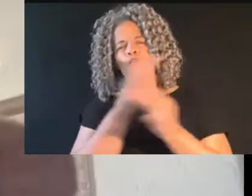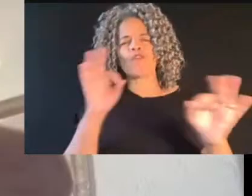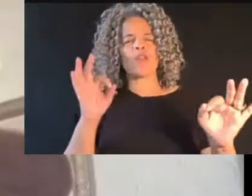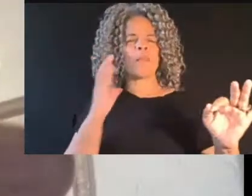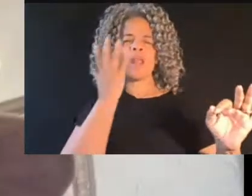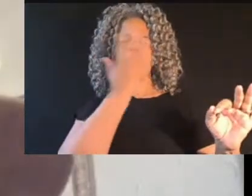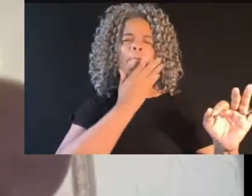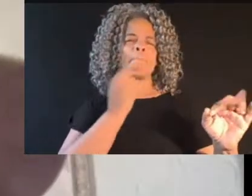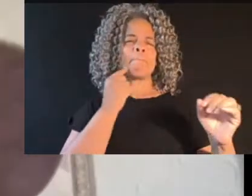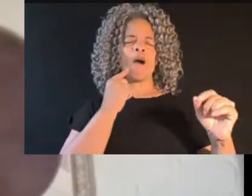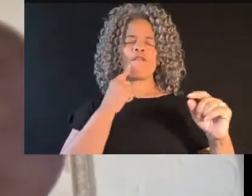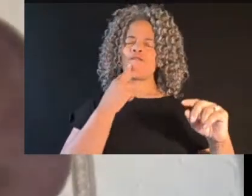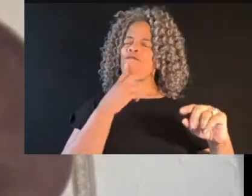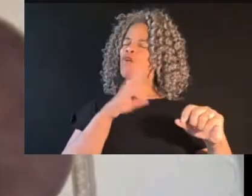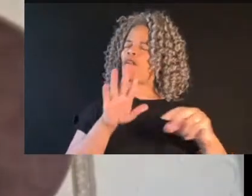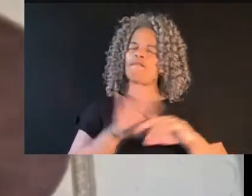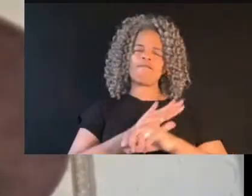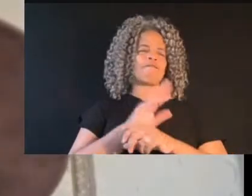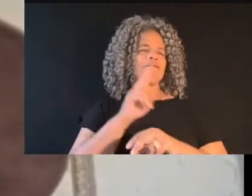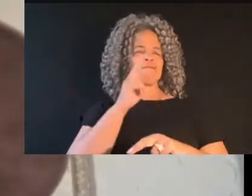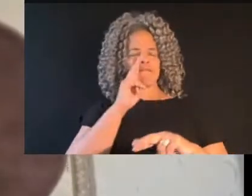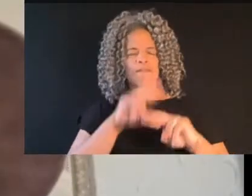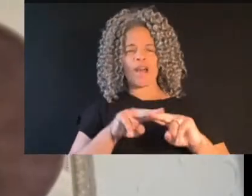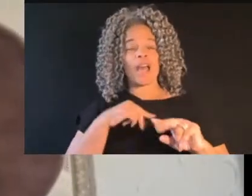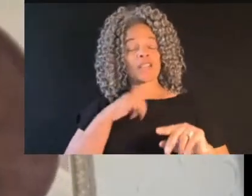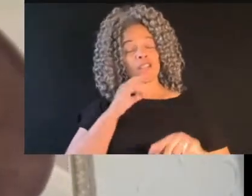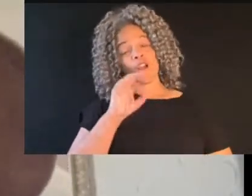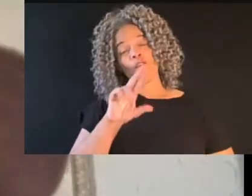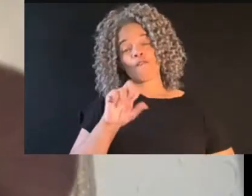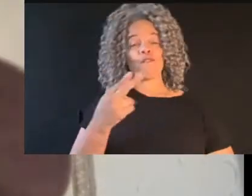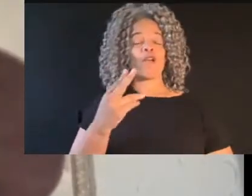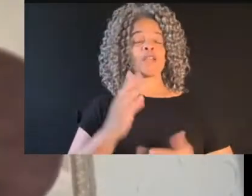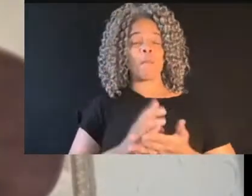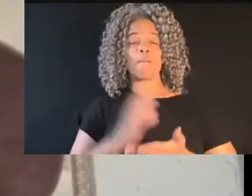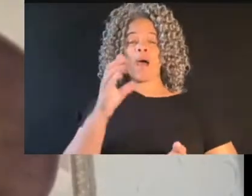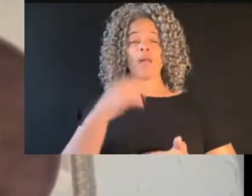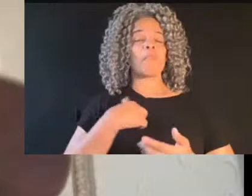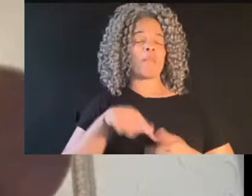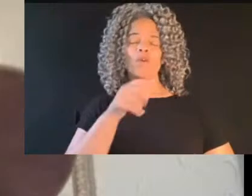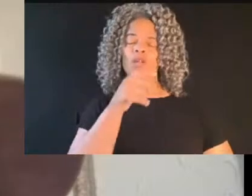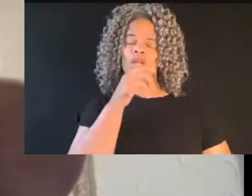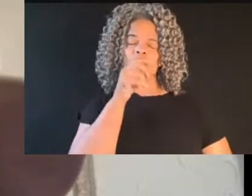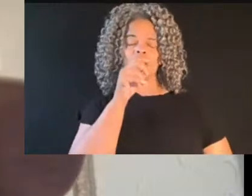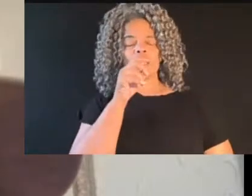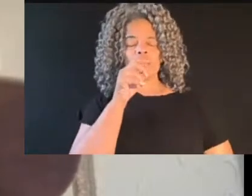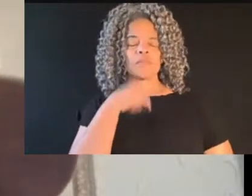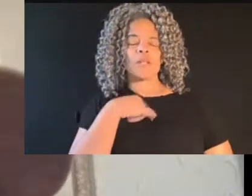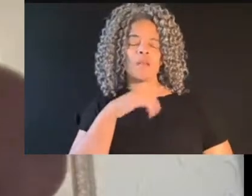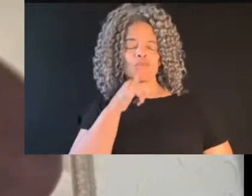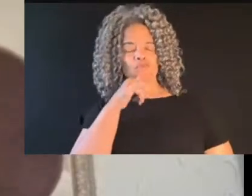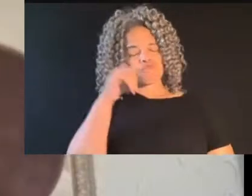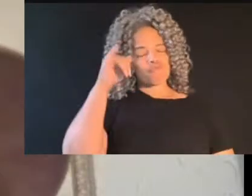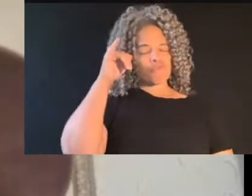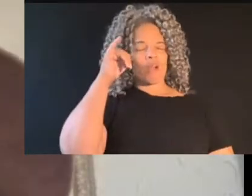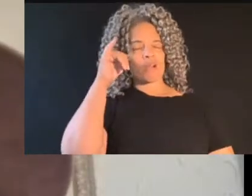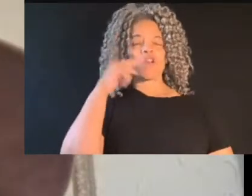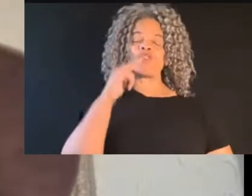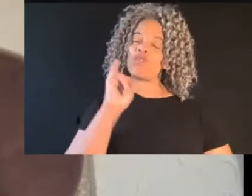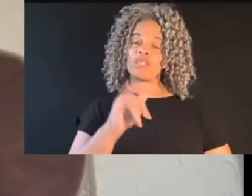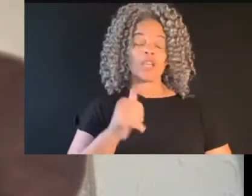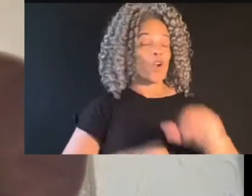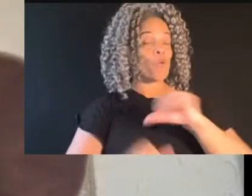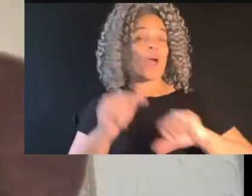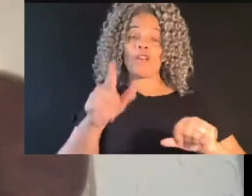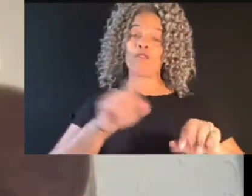full of funk. I just got a fresh bottle and I'm gonna sip till I'm drunk. So stick around if you're